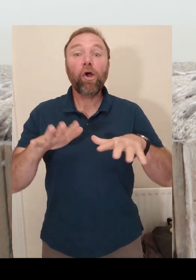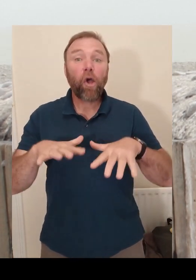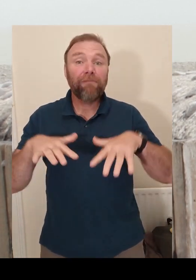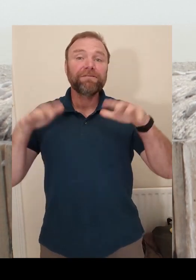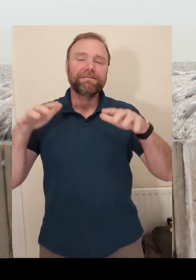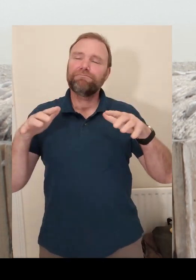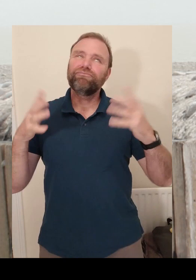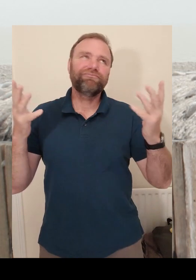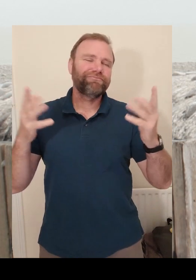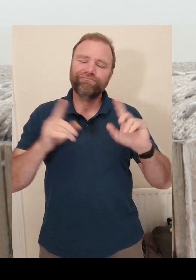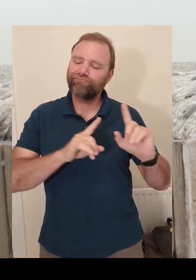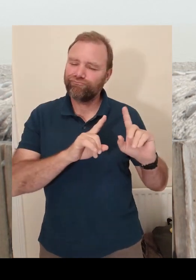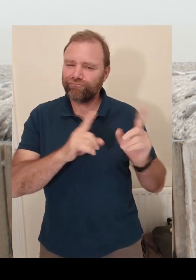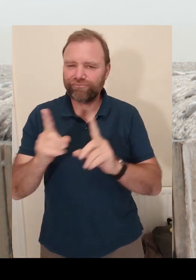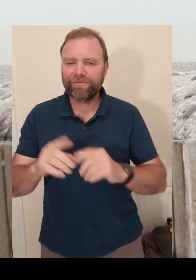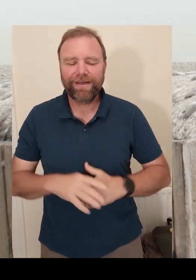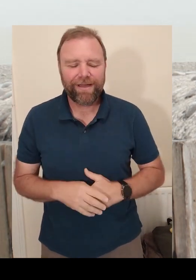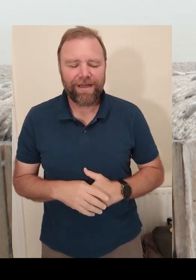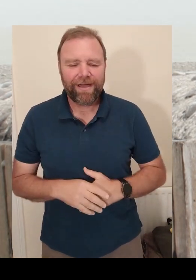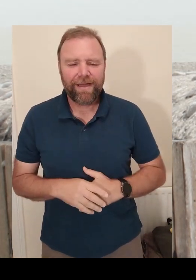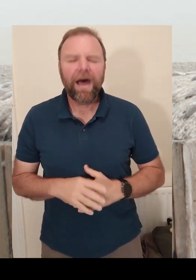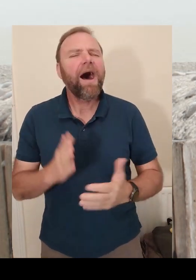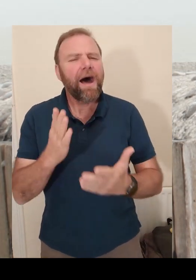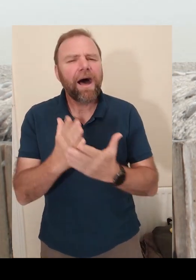to conferences, God knows what.